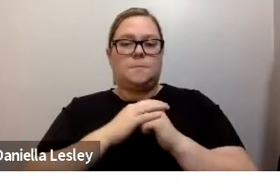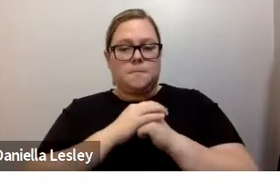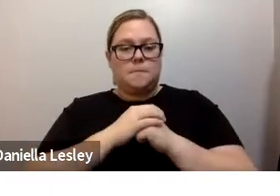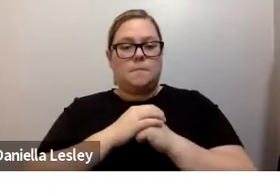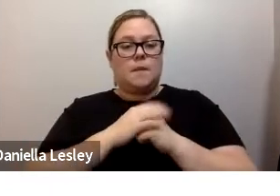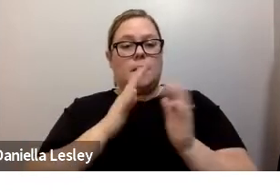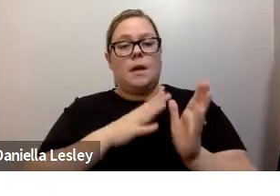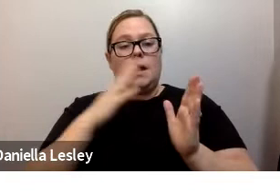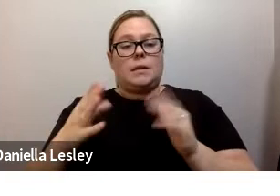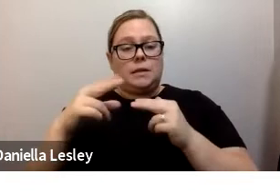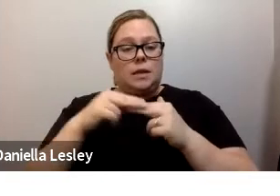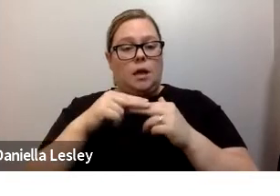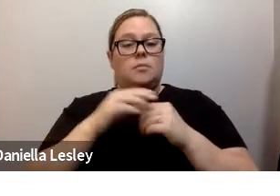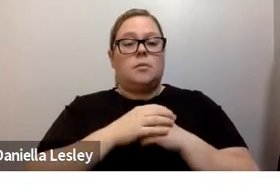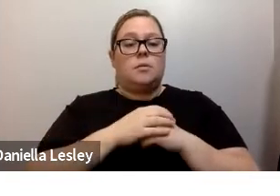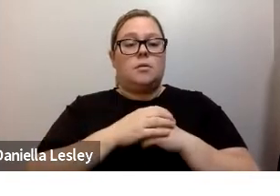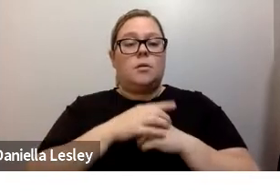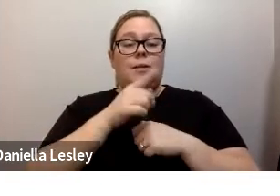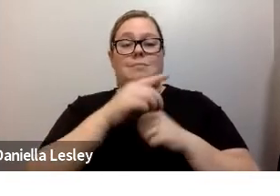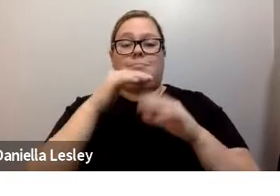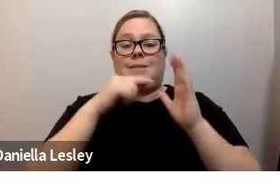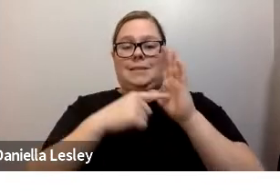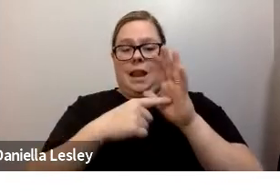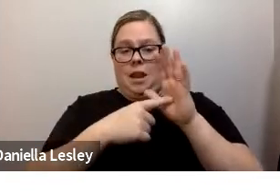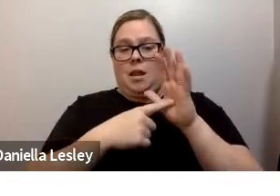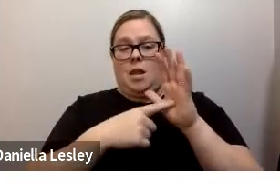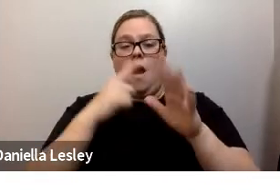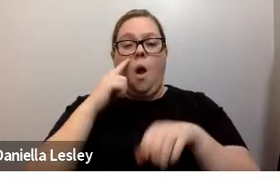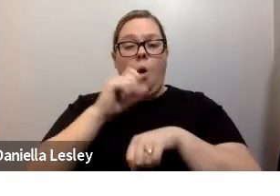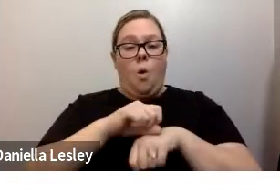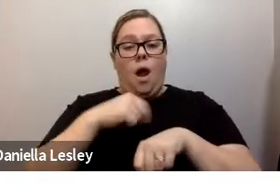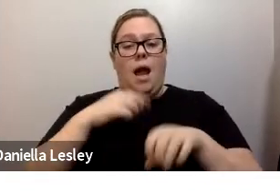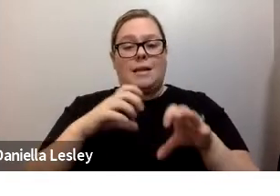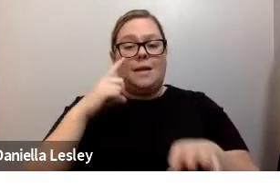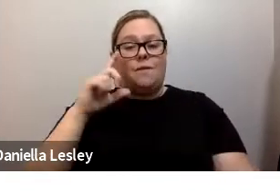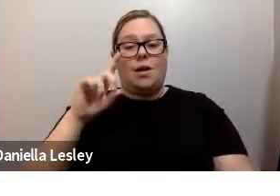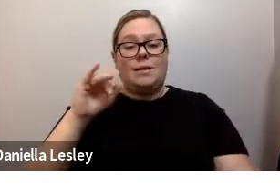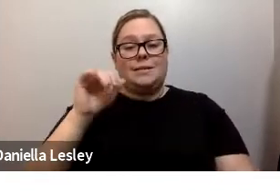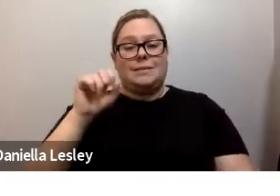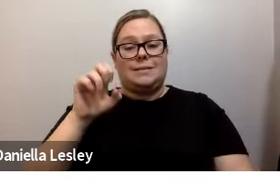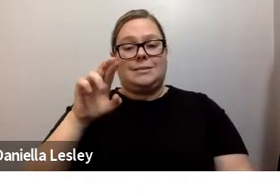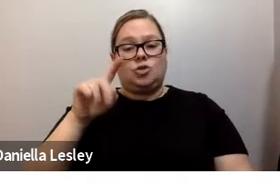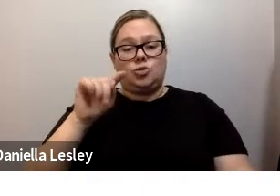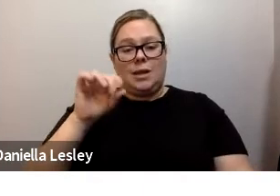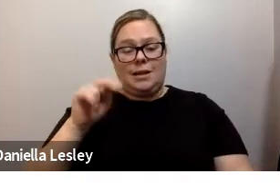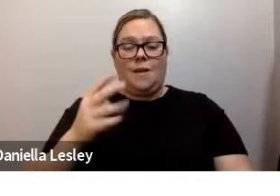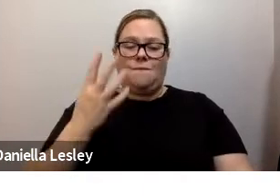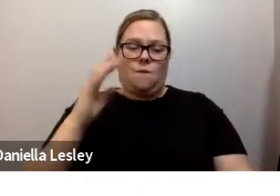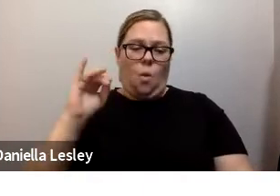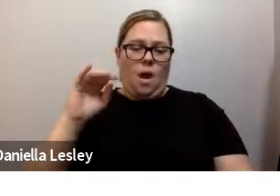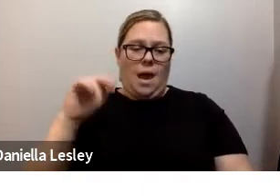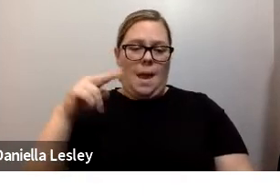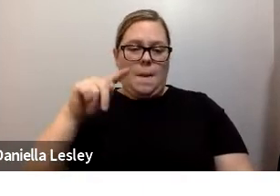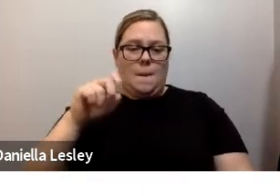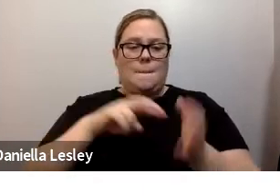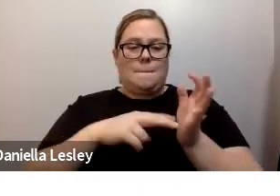Next slide, please. So here's an example of the work I did for my dissertation. There were only 4 inputs, so 4 different touchpads used, and they